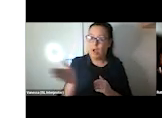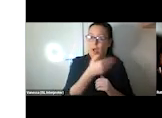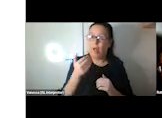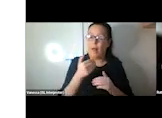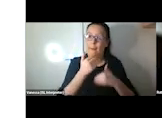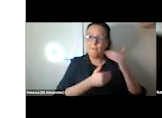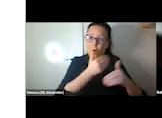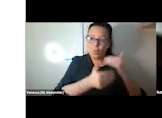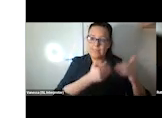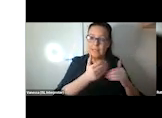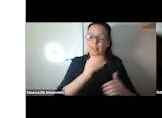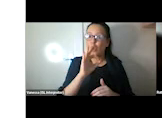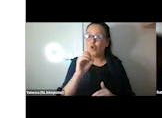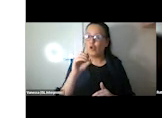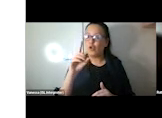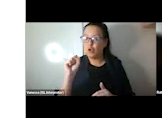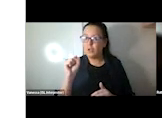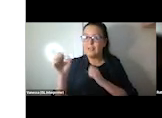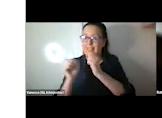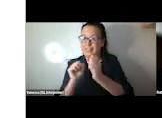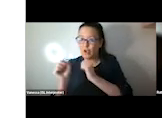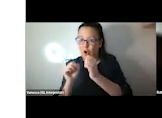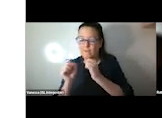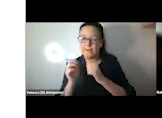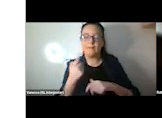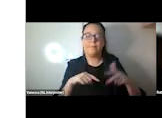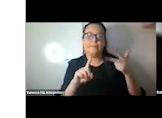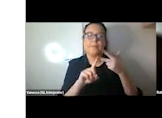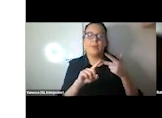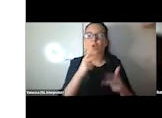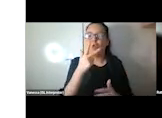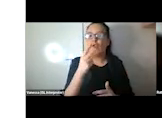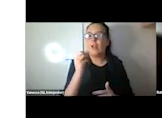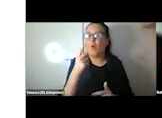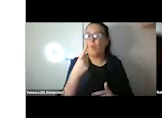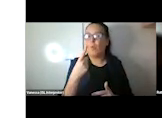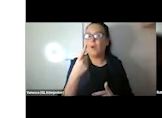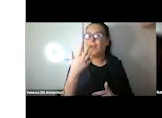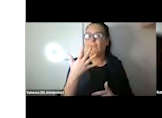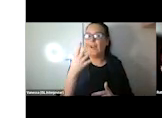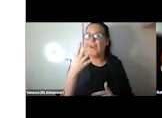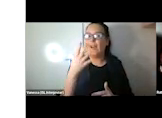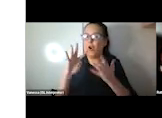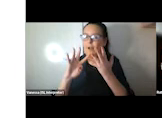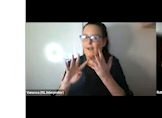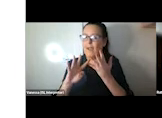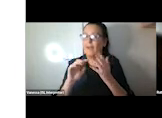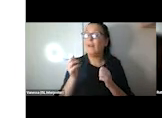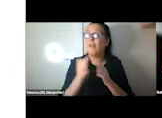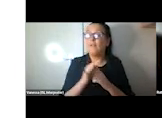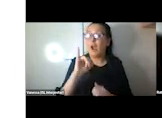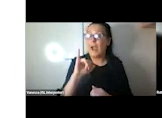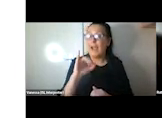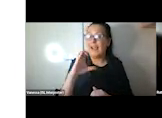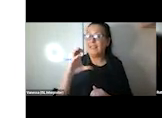and services. And then the third one on screen is 301549, which is accessibility requirements for ICT products